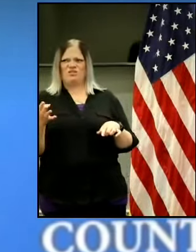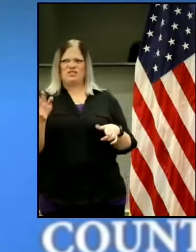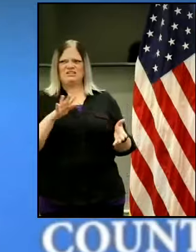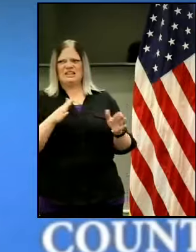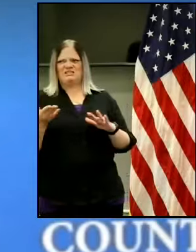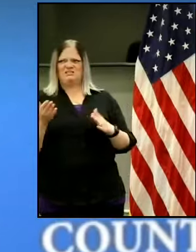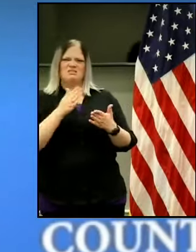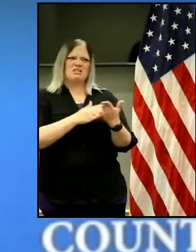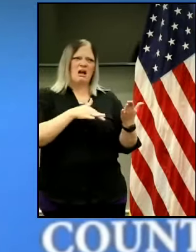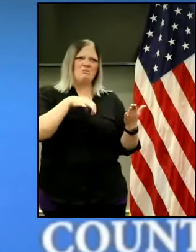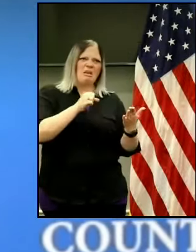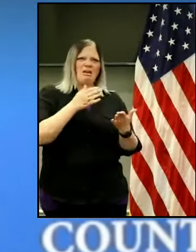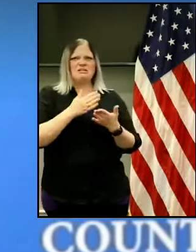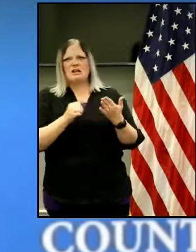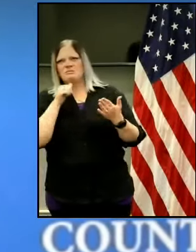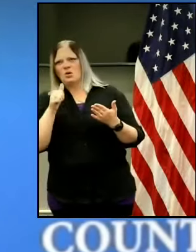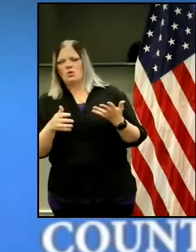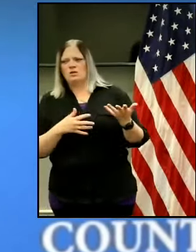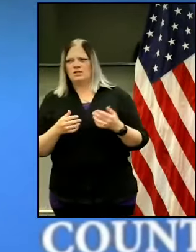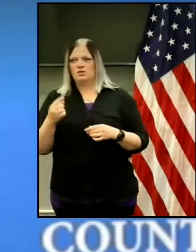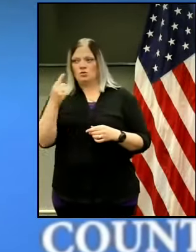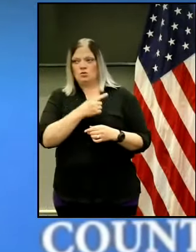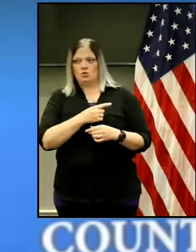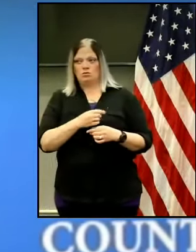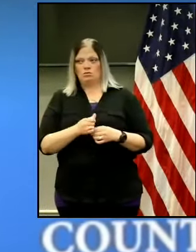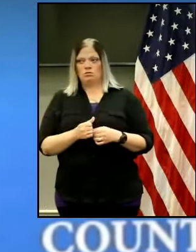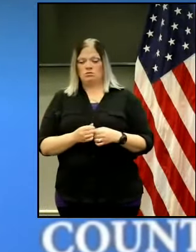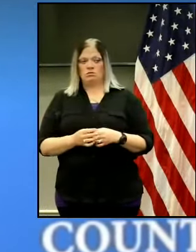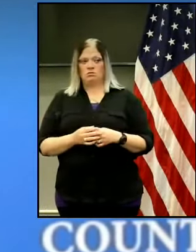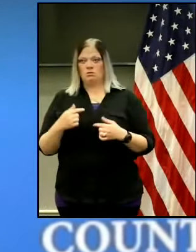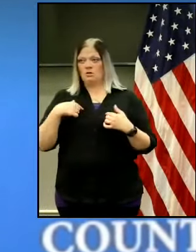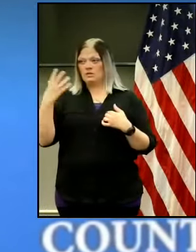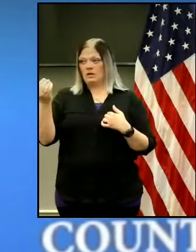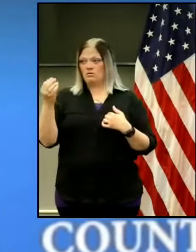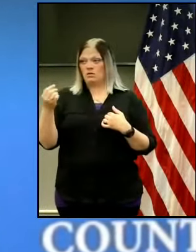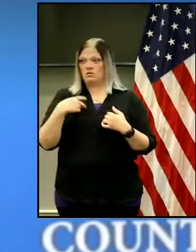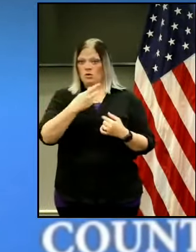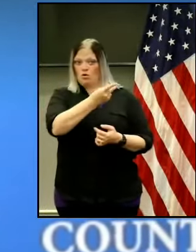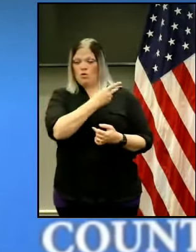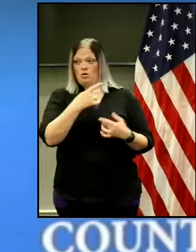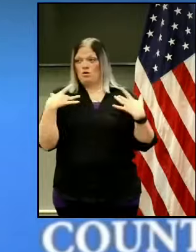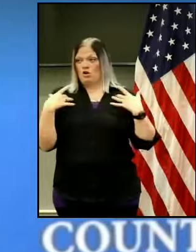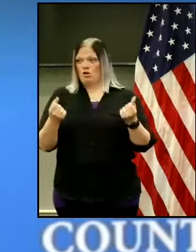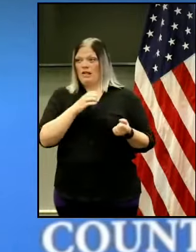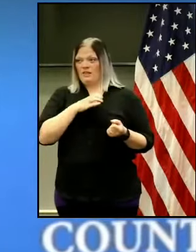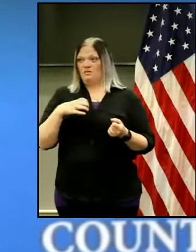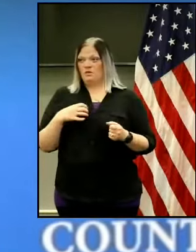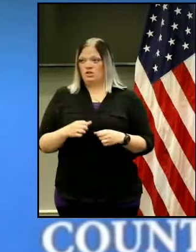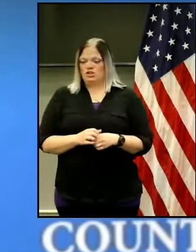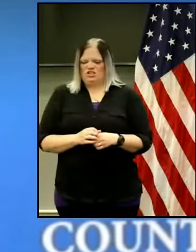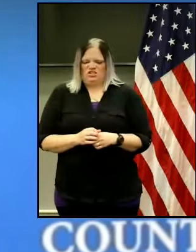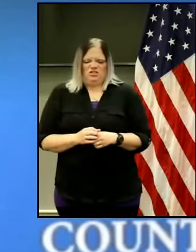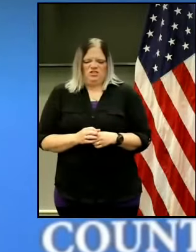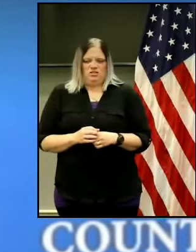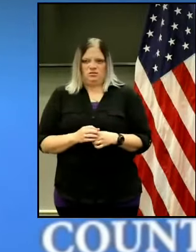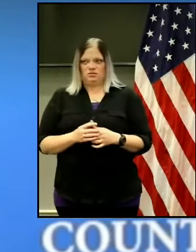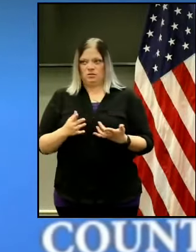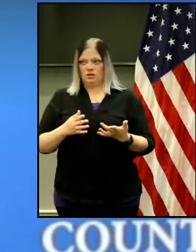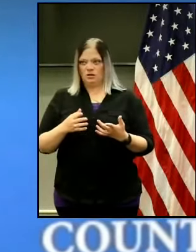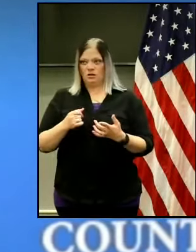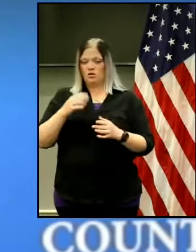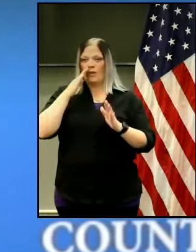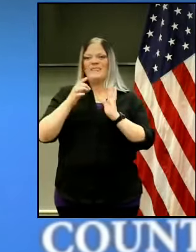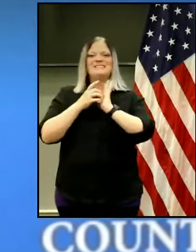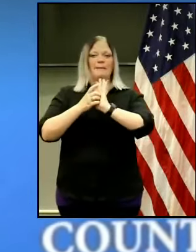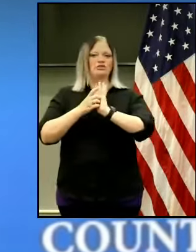on. Some do, some don't. Yeah. You, And actually, I was outside standing. Commissioner, though, Fringe, when you see, and when the